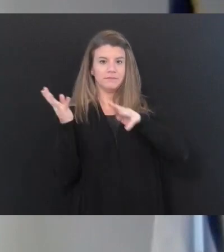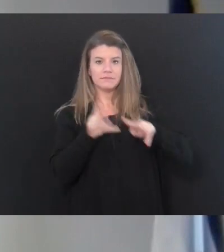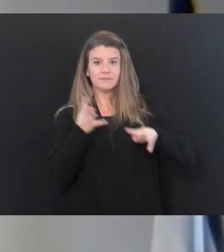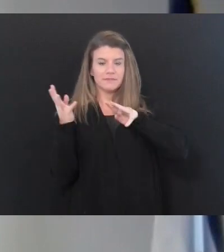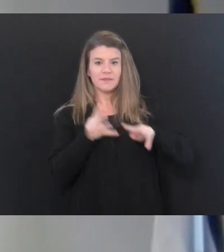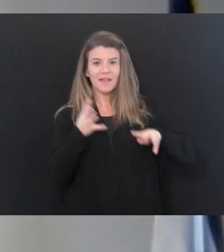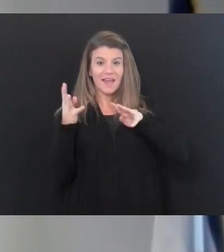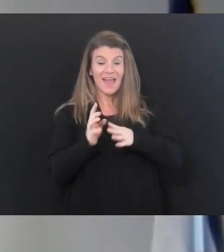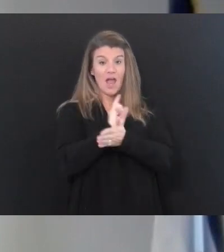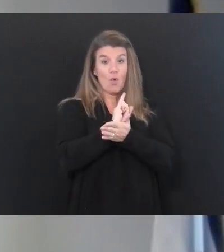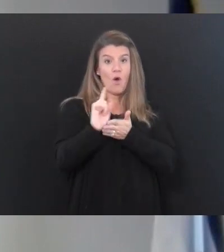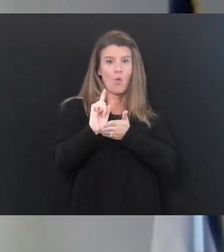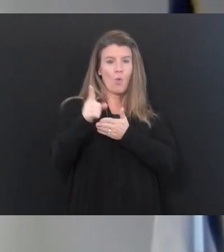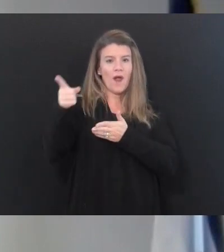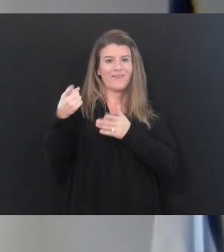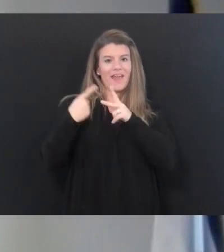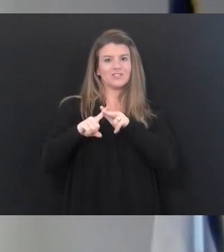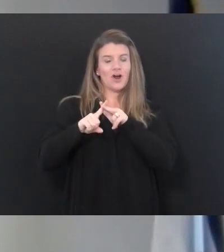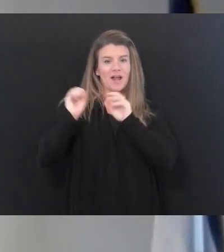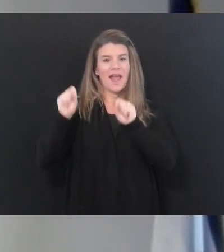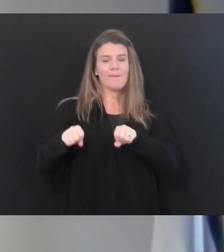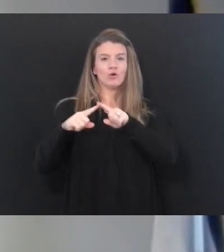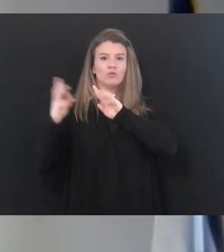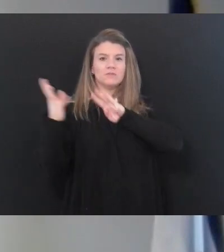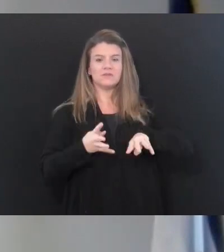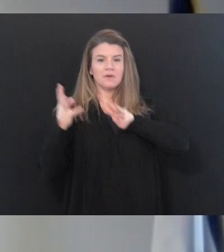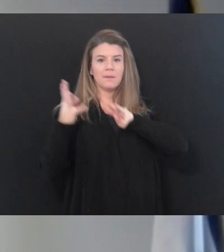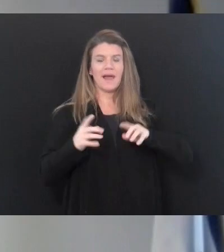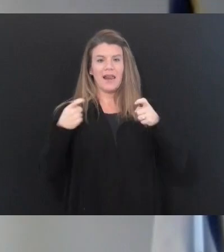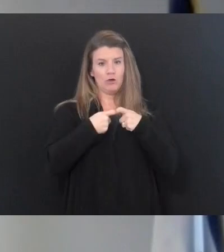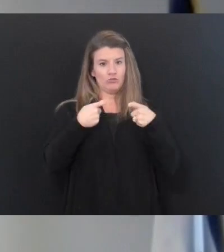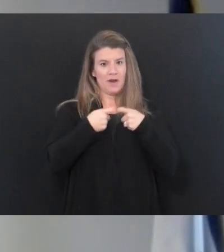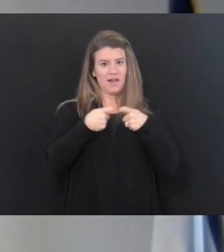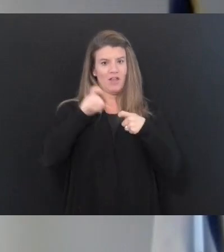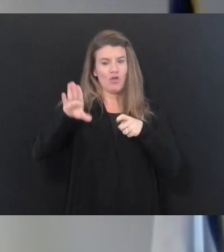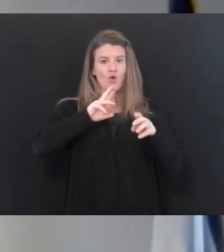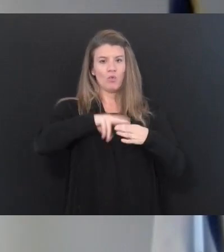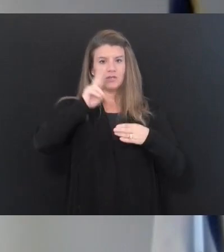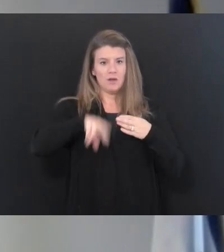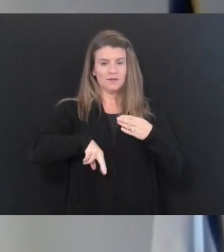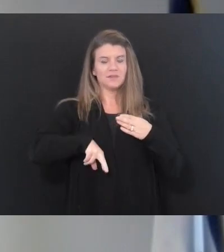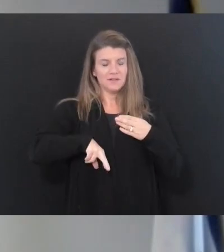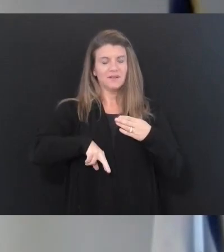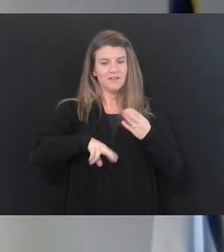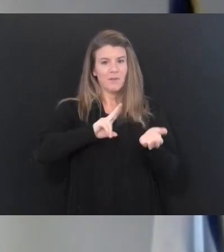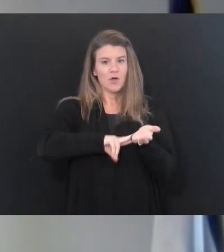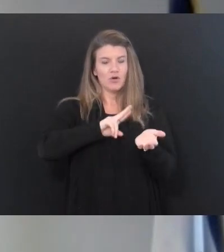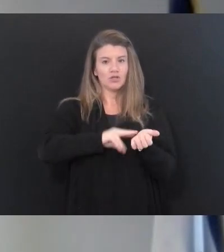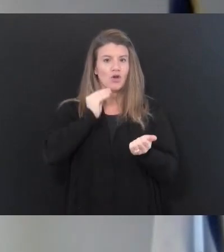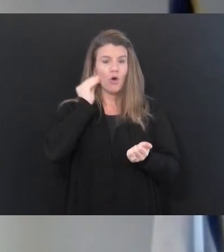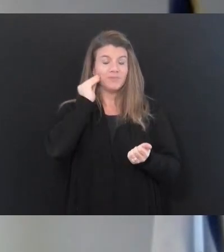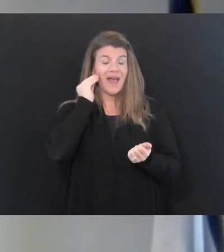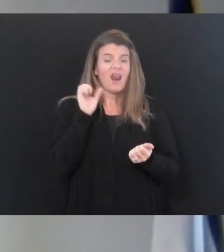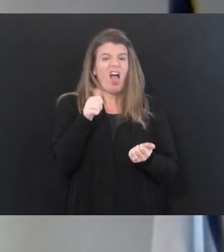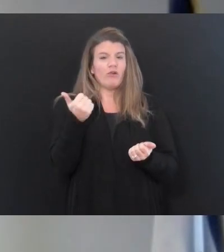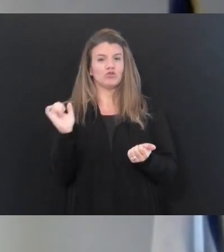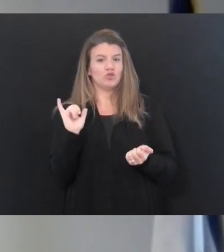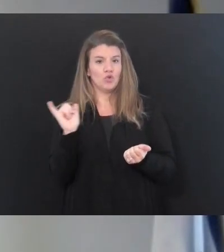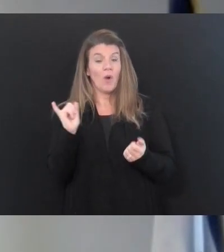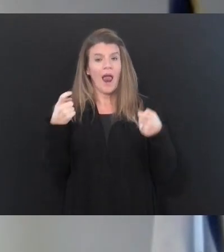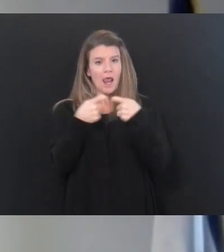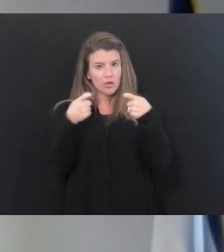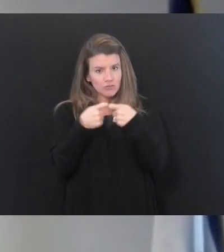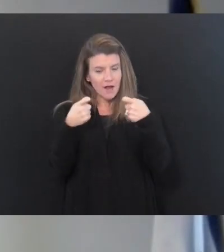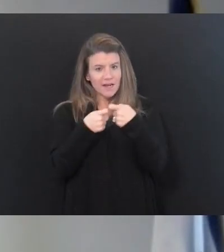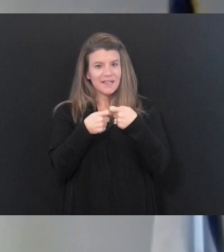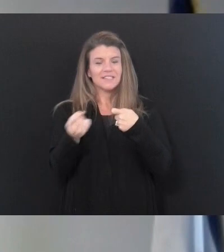in 1 week, submit nursing home results, the results from the nursing homes and other results electronically to